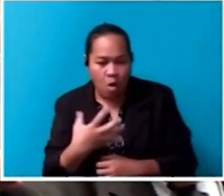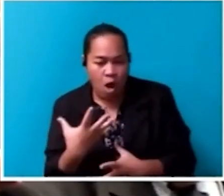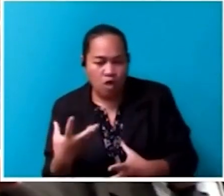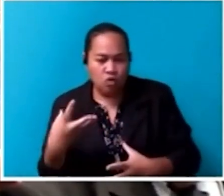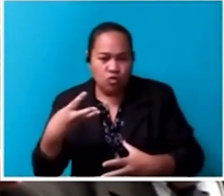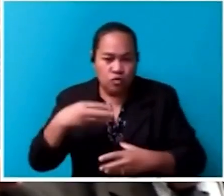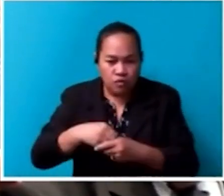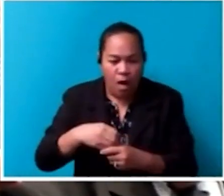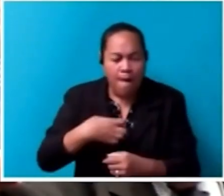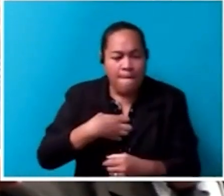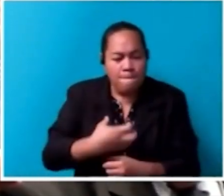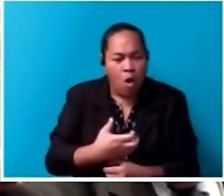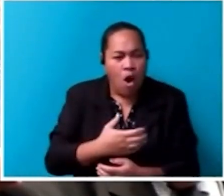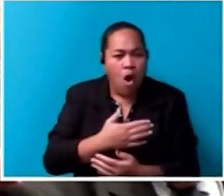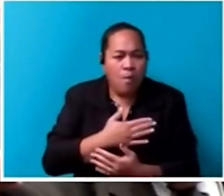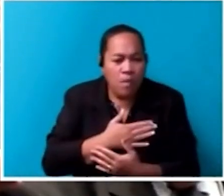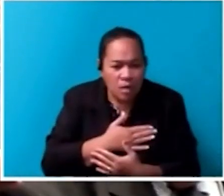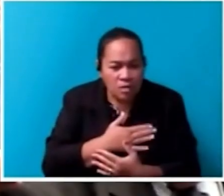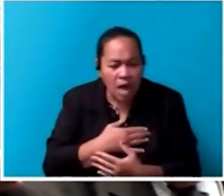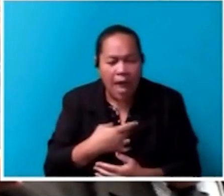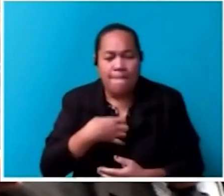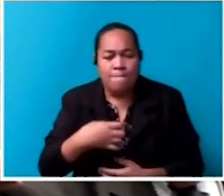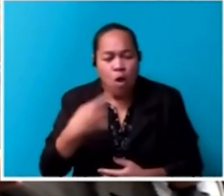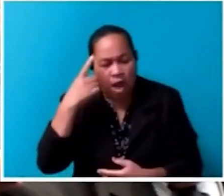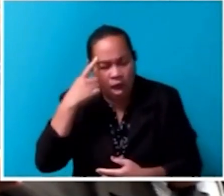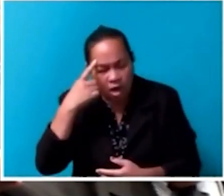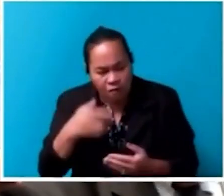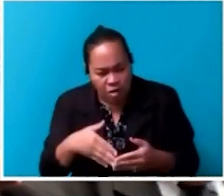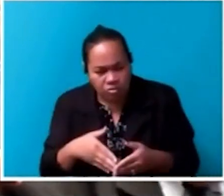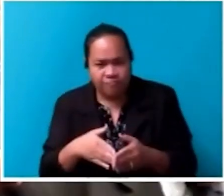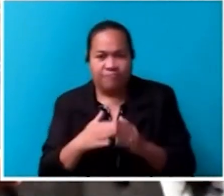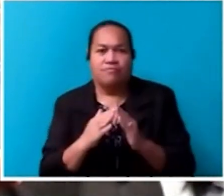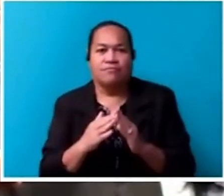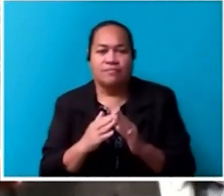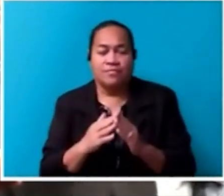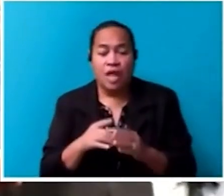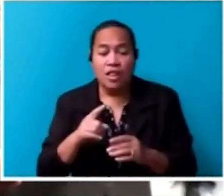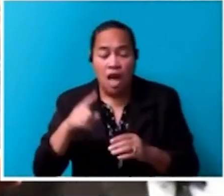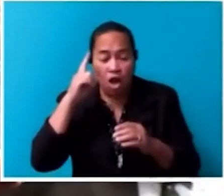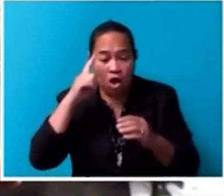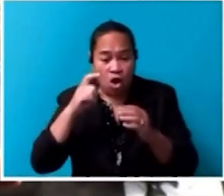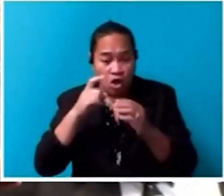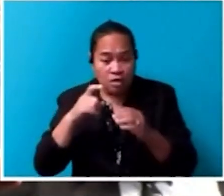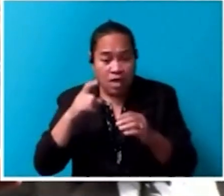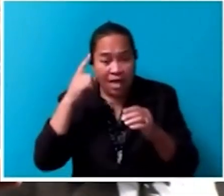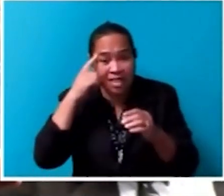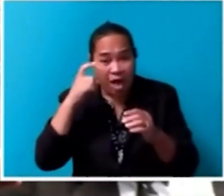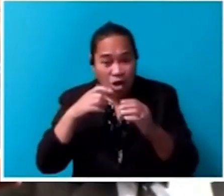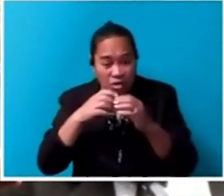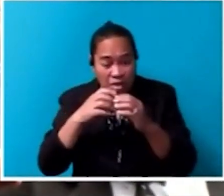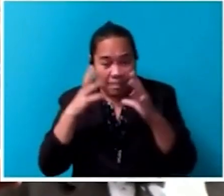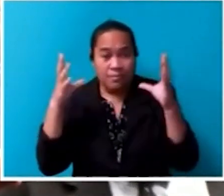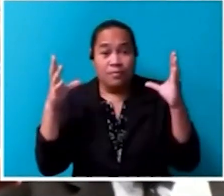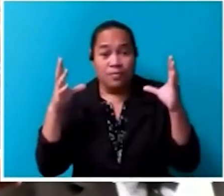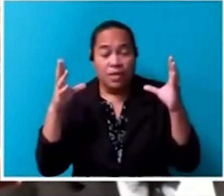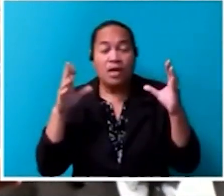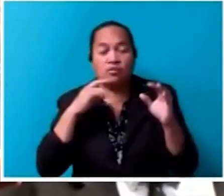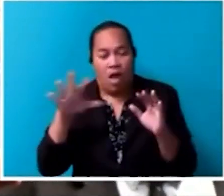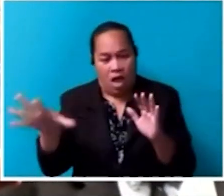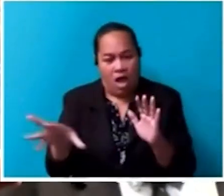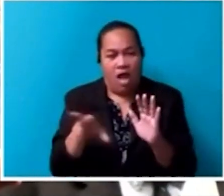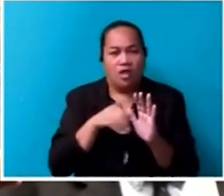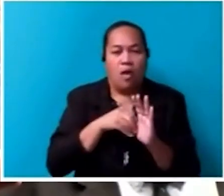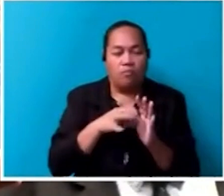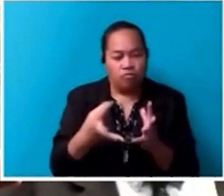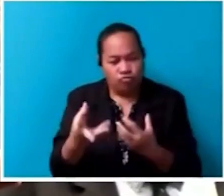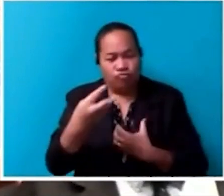compassionate, and more innovative. The concept of casting the net anew was adopted